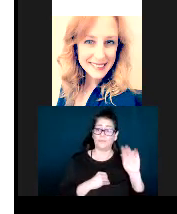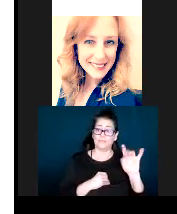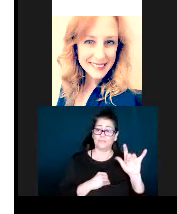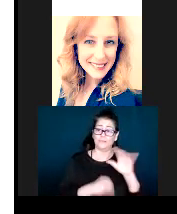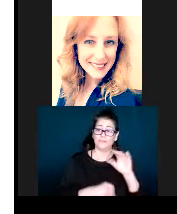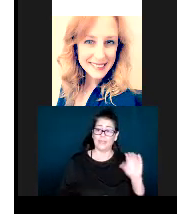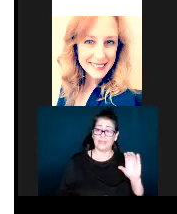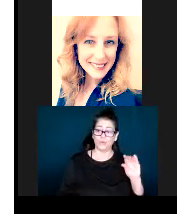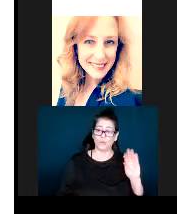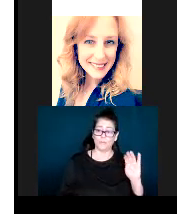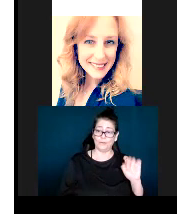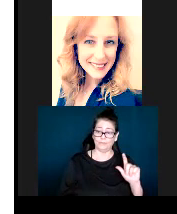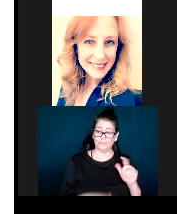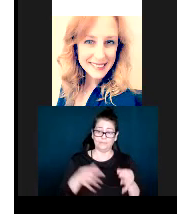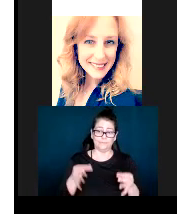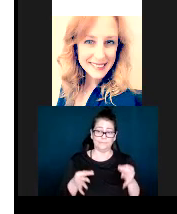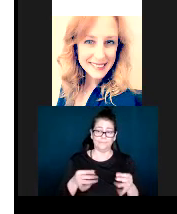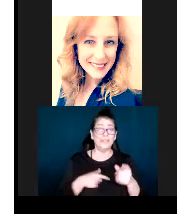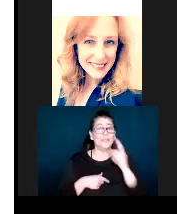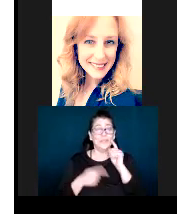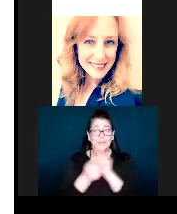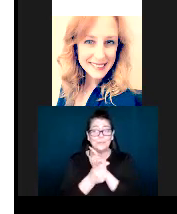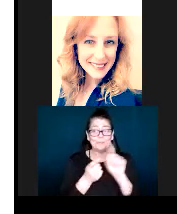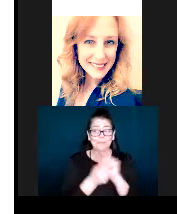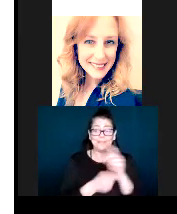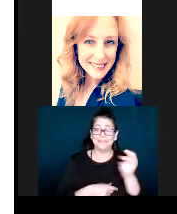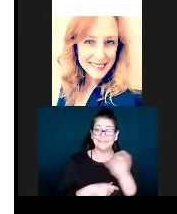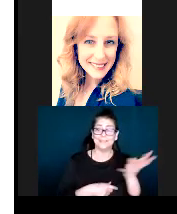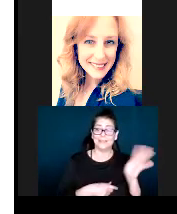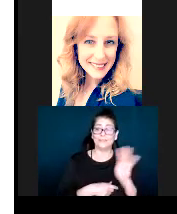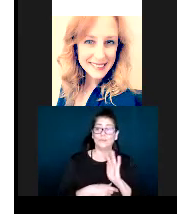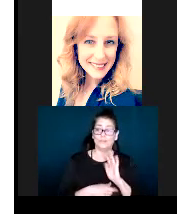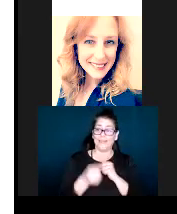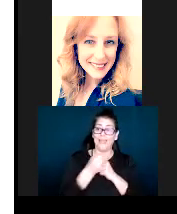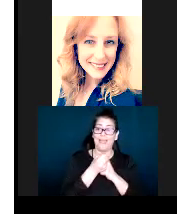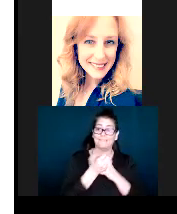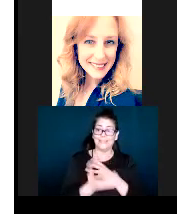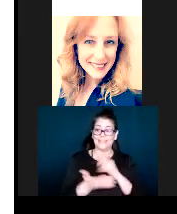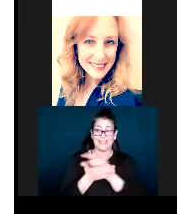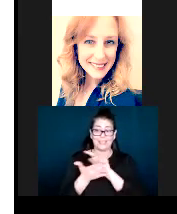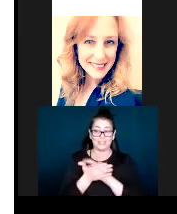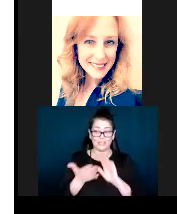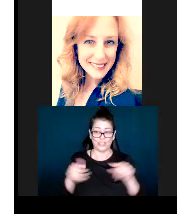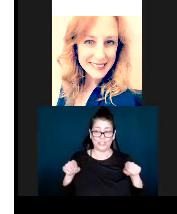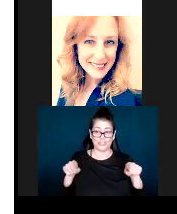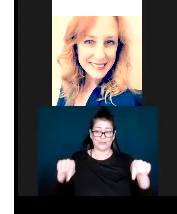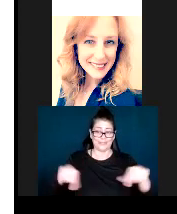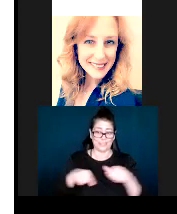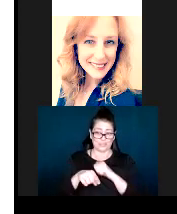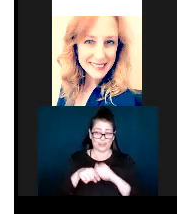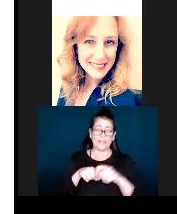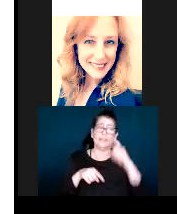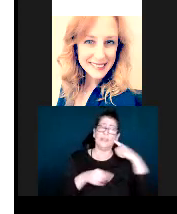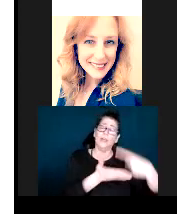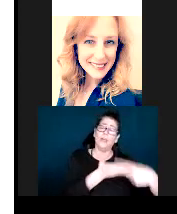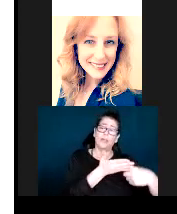meet throughout this training some of our Sexual Assault Legal Institute advocates and attorneys, and they'll talk to you about what that looks like a